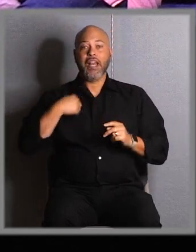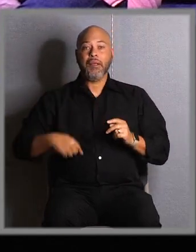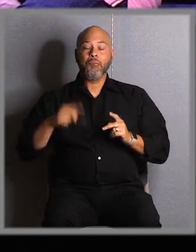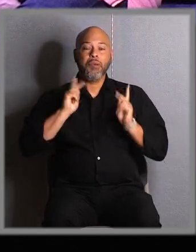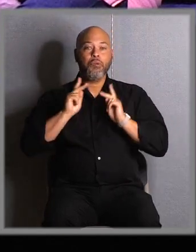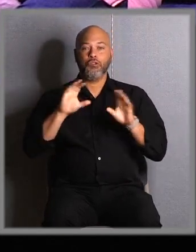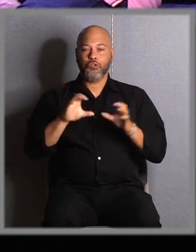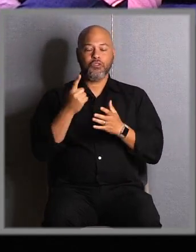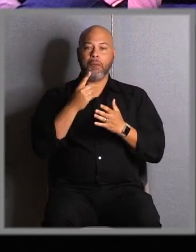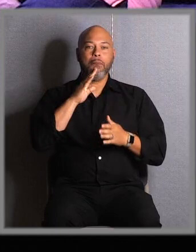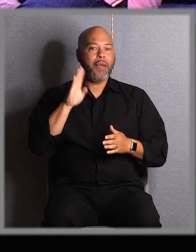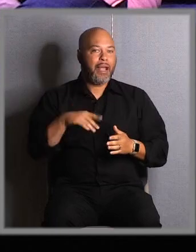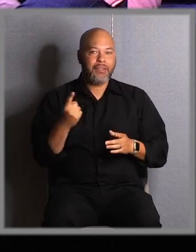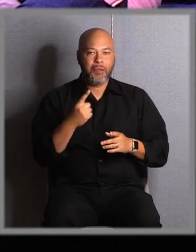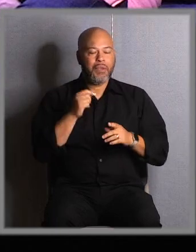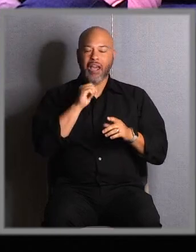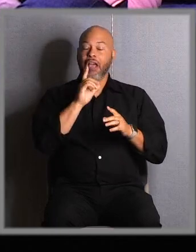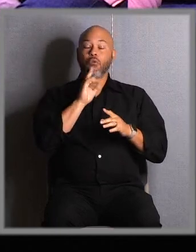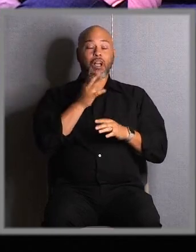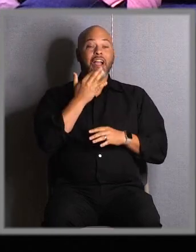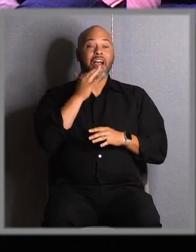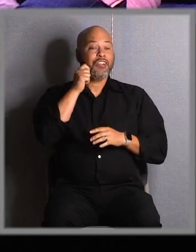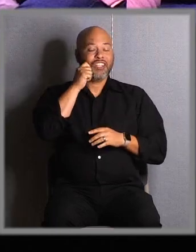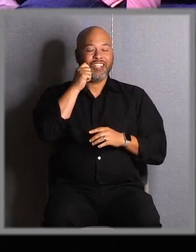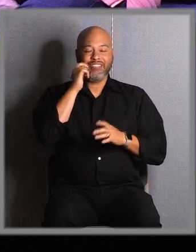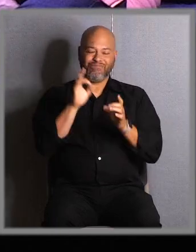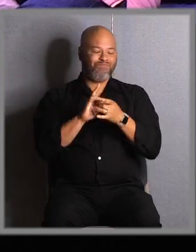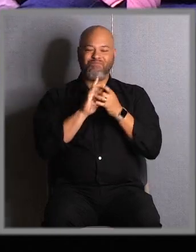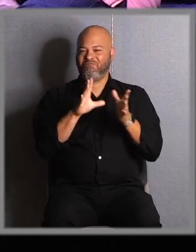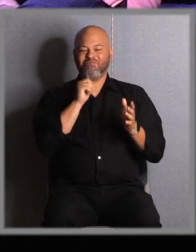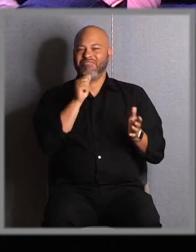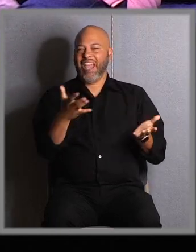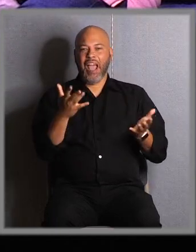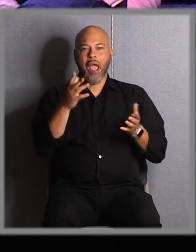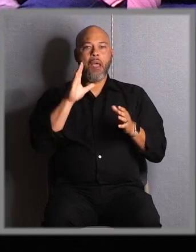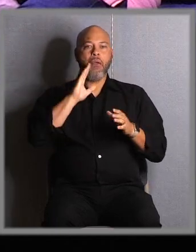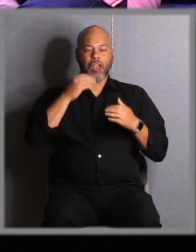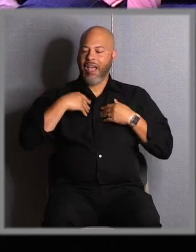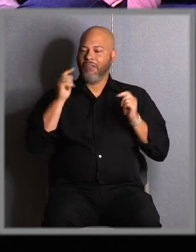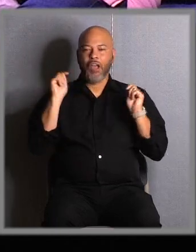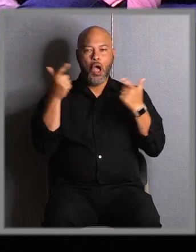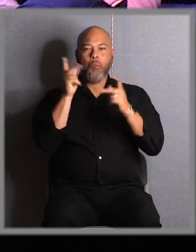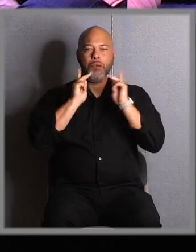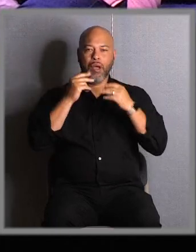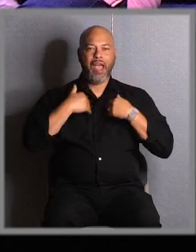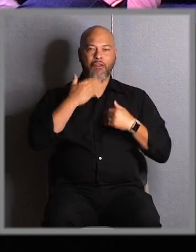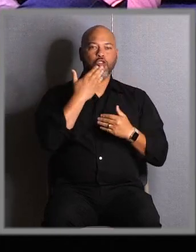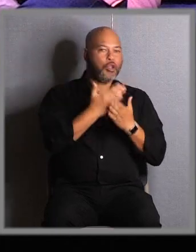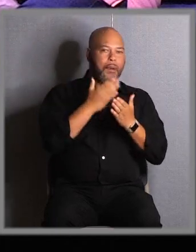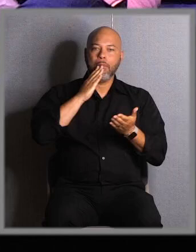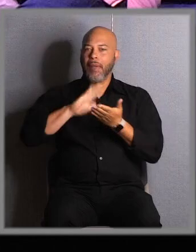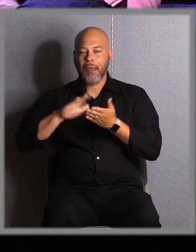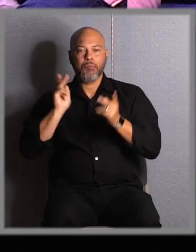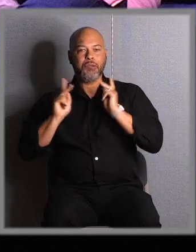nothing to do with the color of your skin. People do bad things, but then you have white people as well as